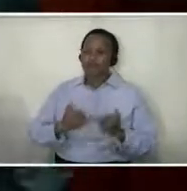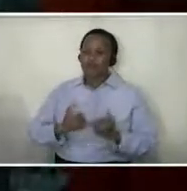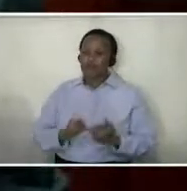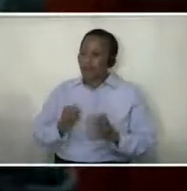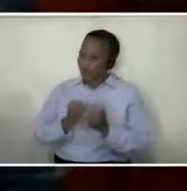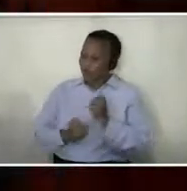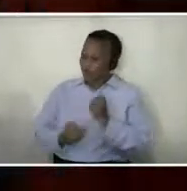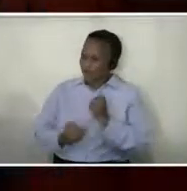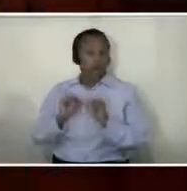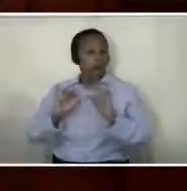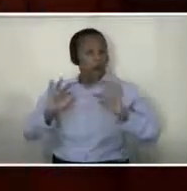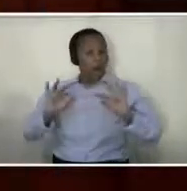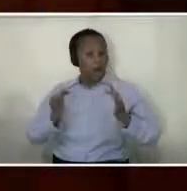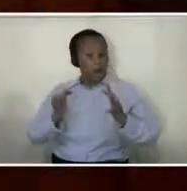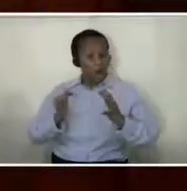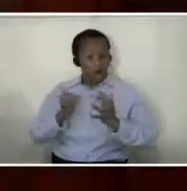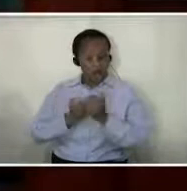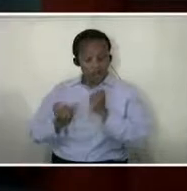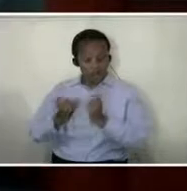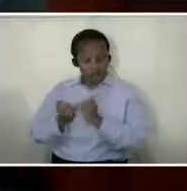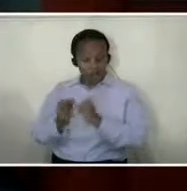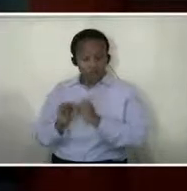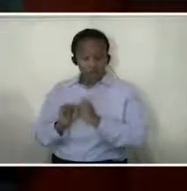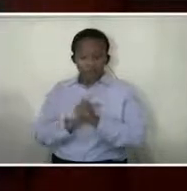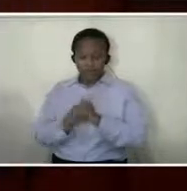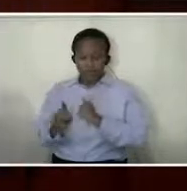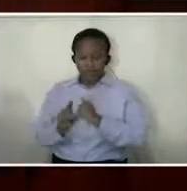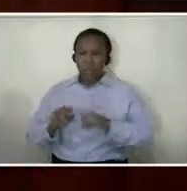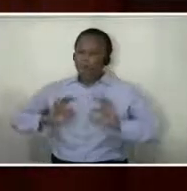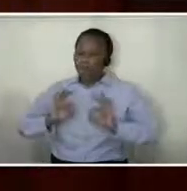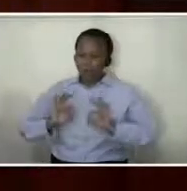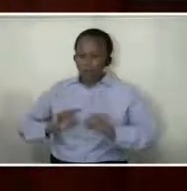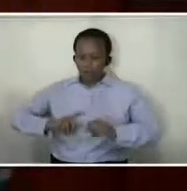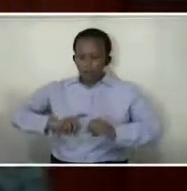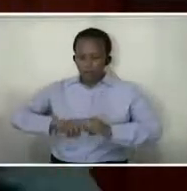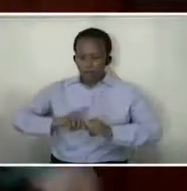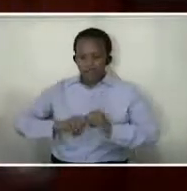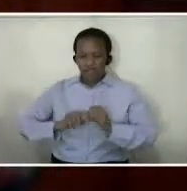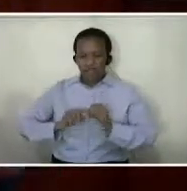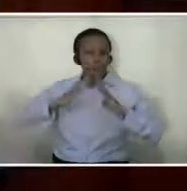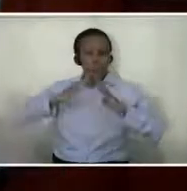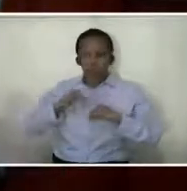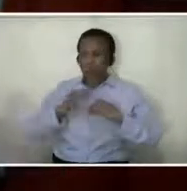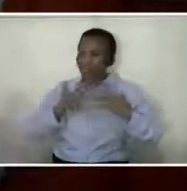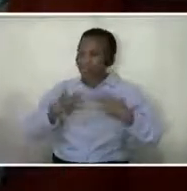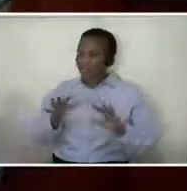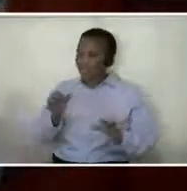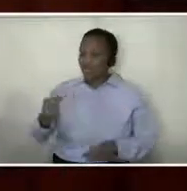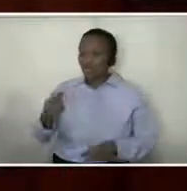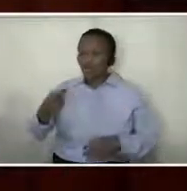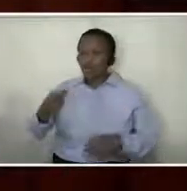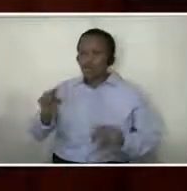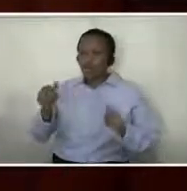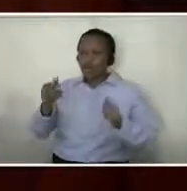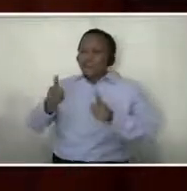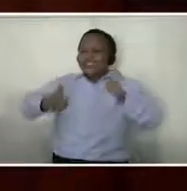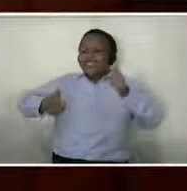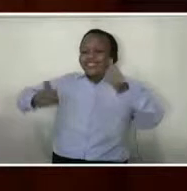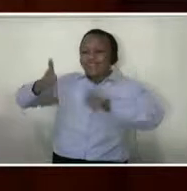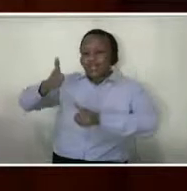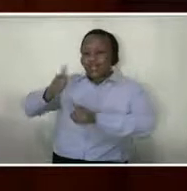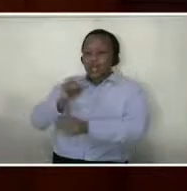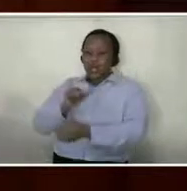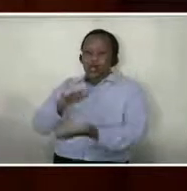proper qualifications are assigned to senior positions in administration with